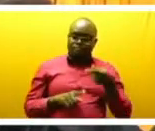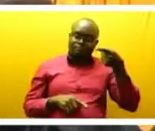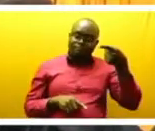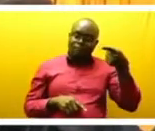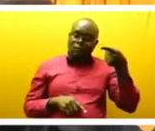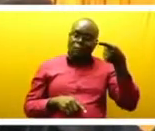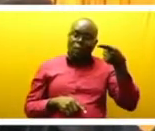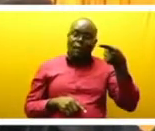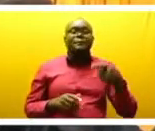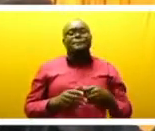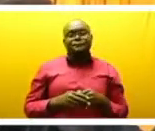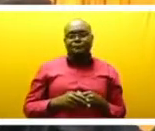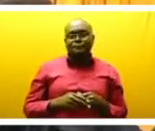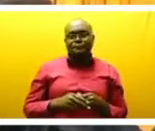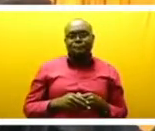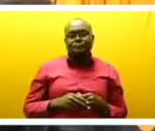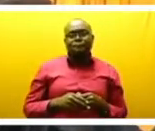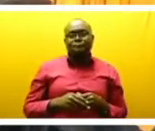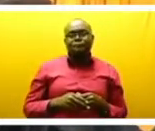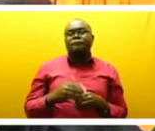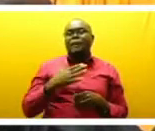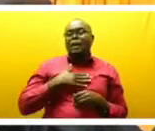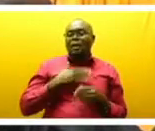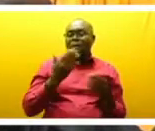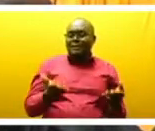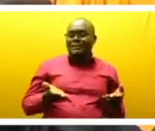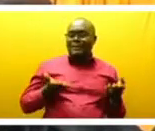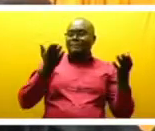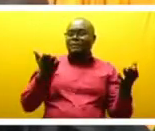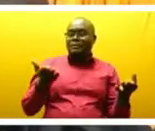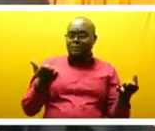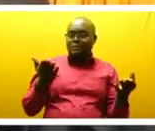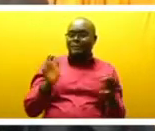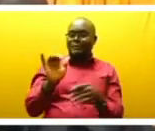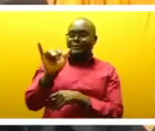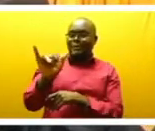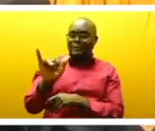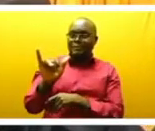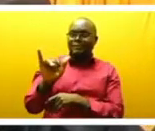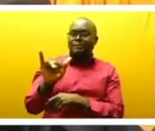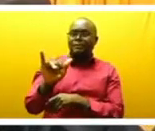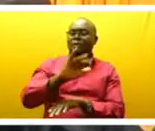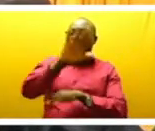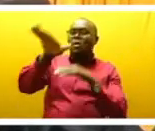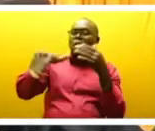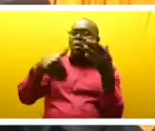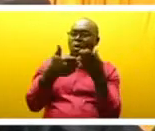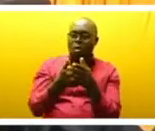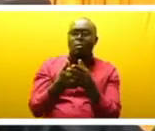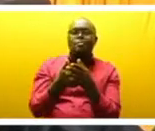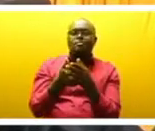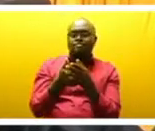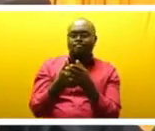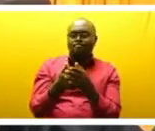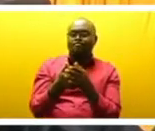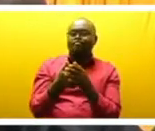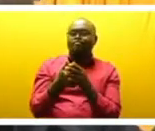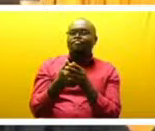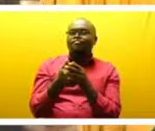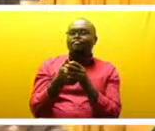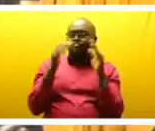1, it is our submission that all factors point to